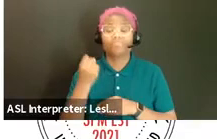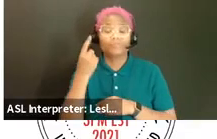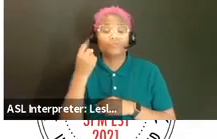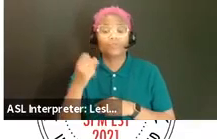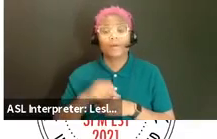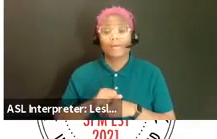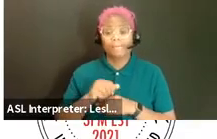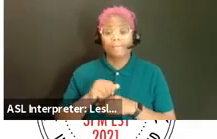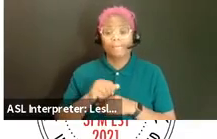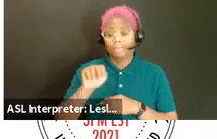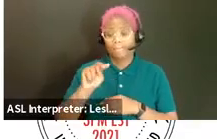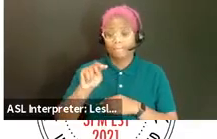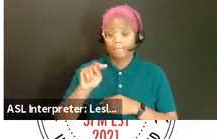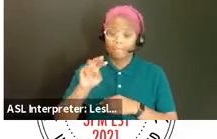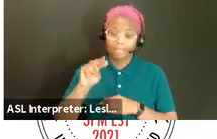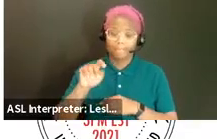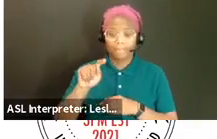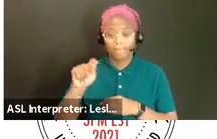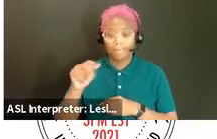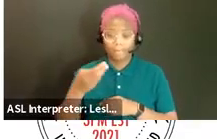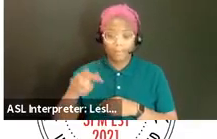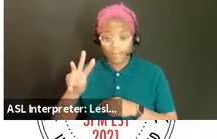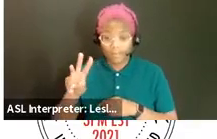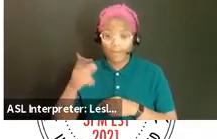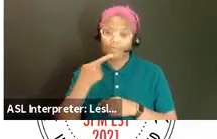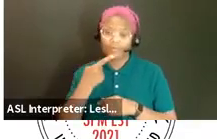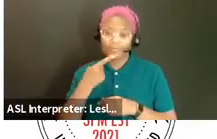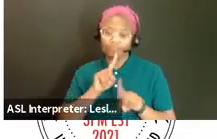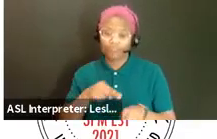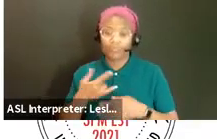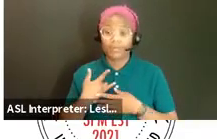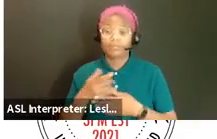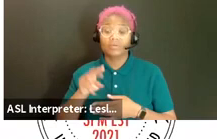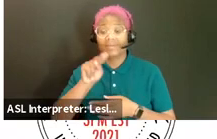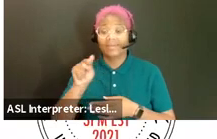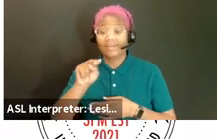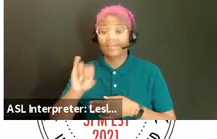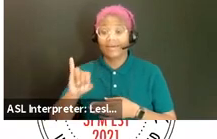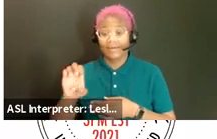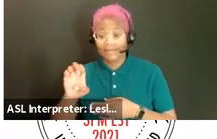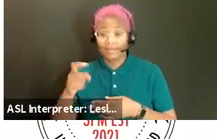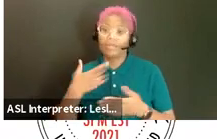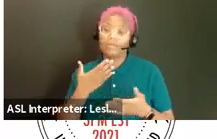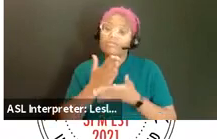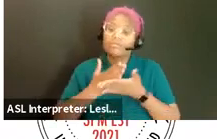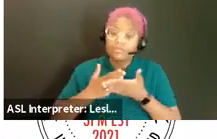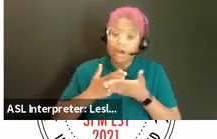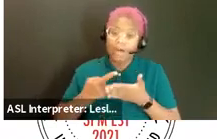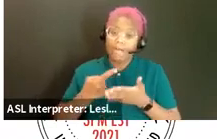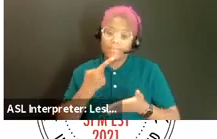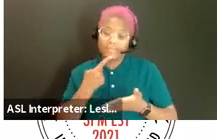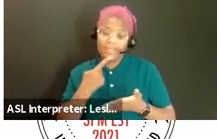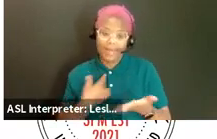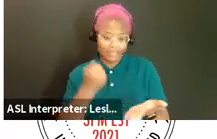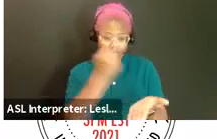usually sometimes it's being noted in people's passports if it's part of the visa process. Like, in other words, if you're getting a visa and